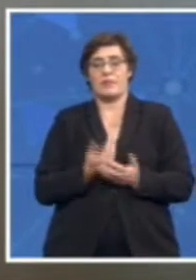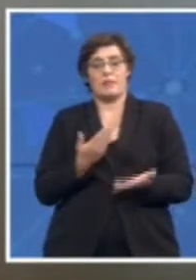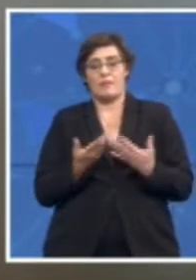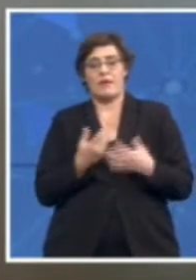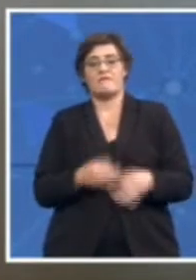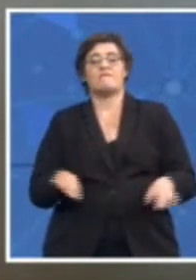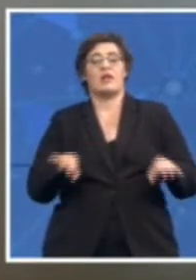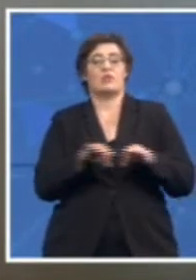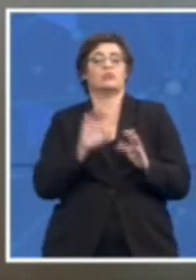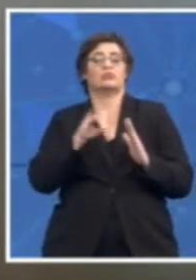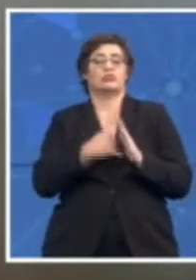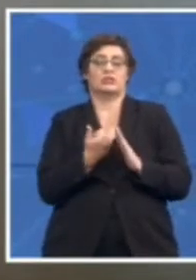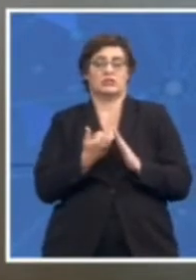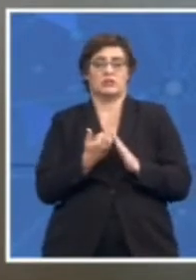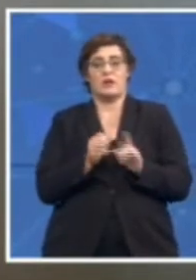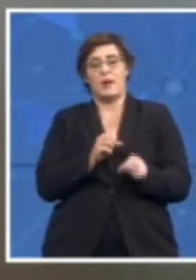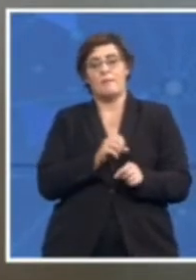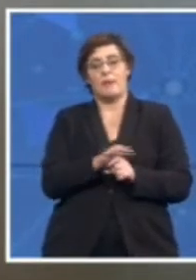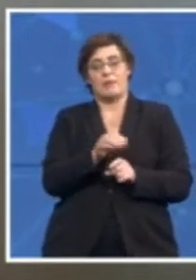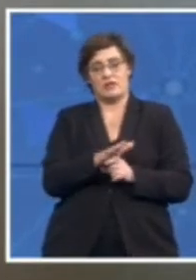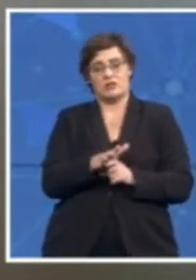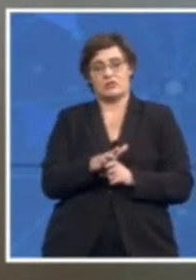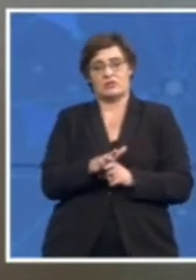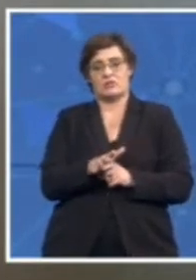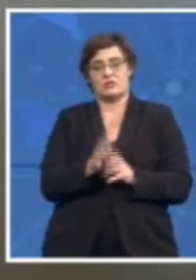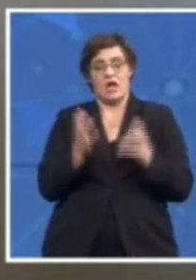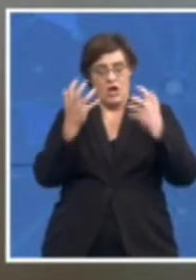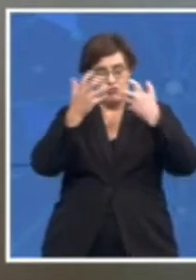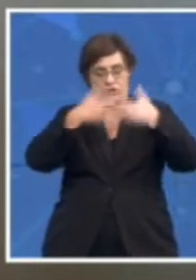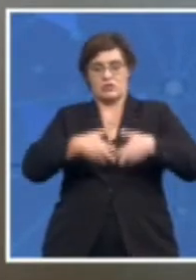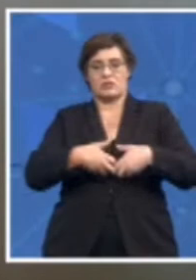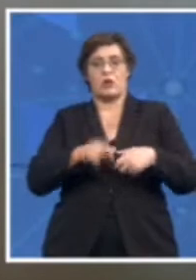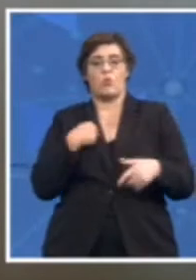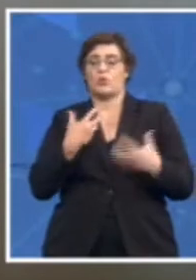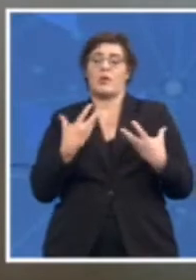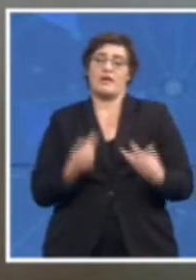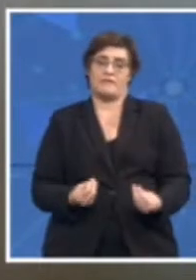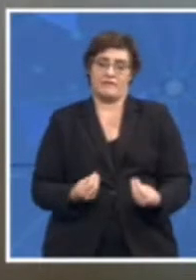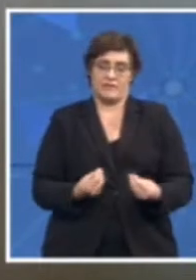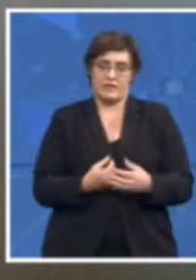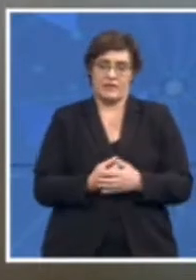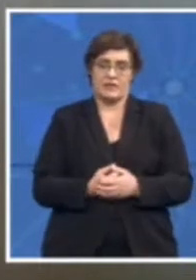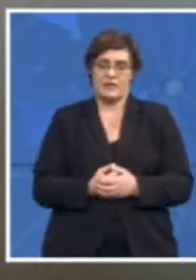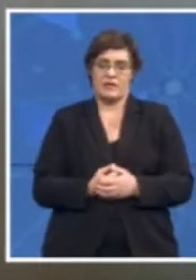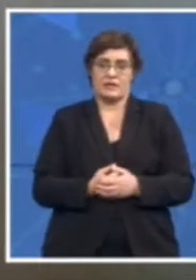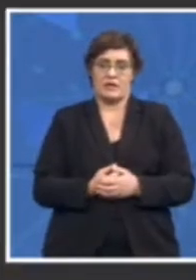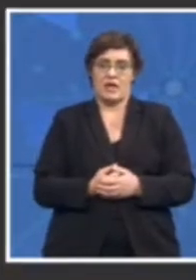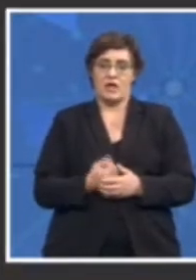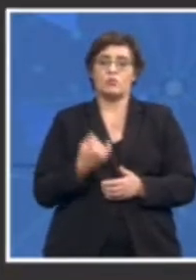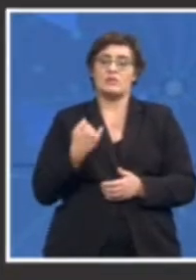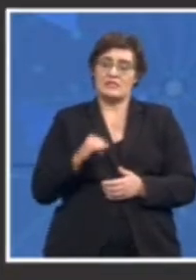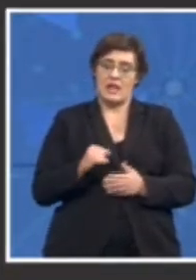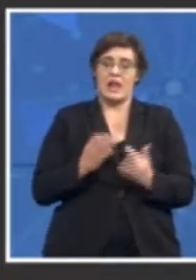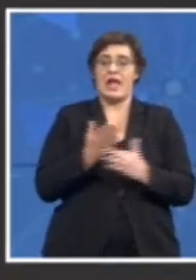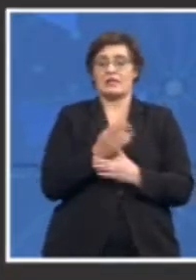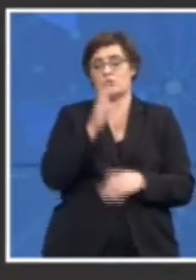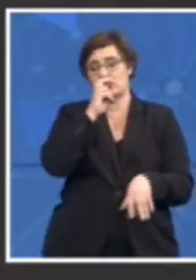a reconciliation of what we've got and what we still want to access. Thanks,